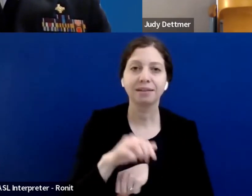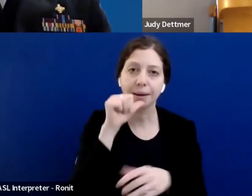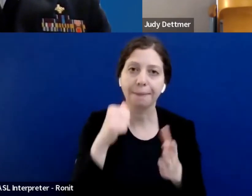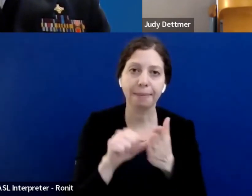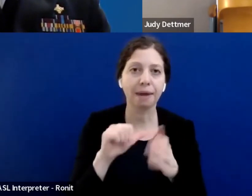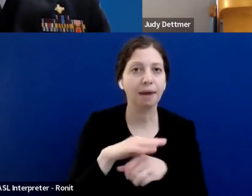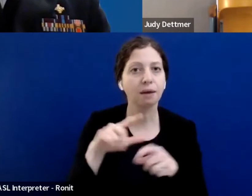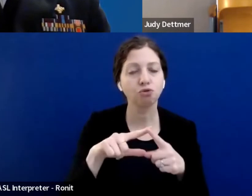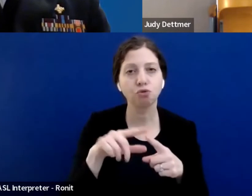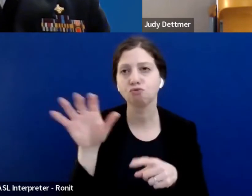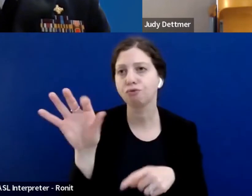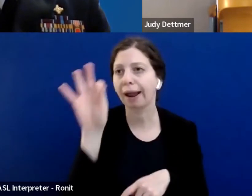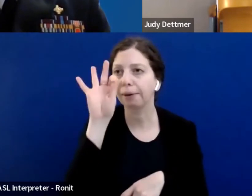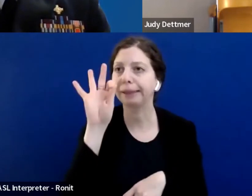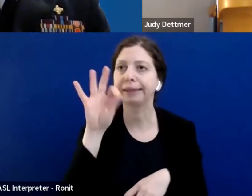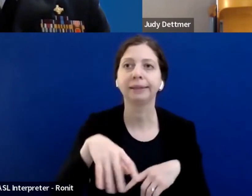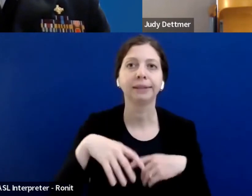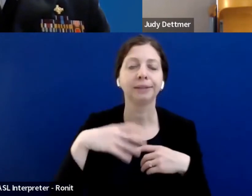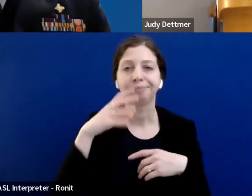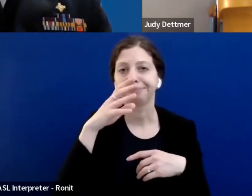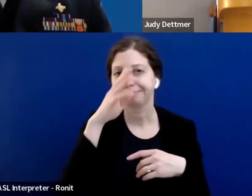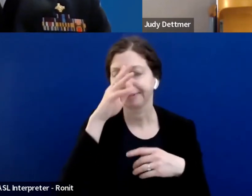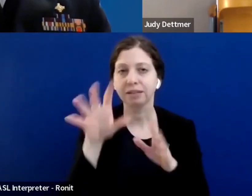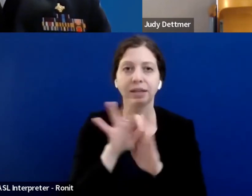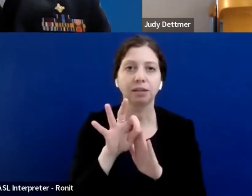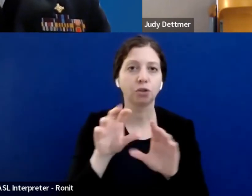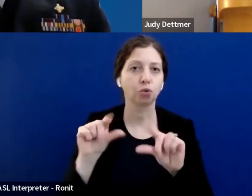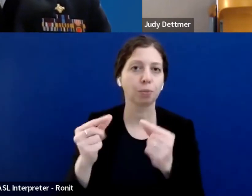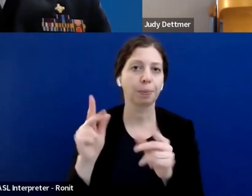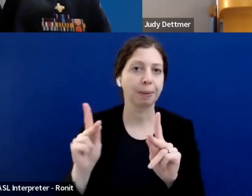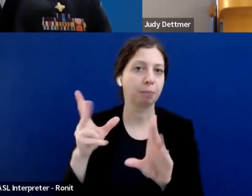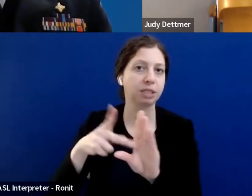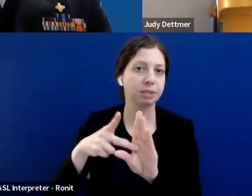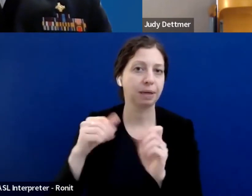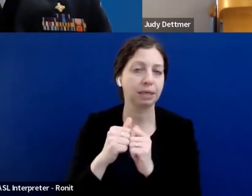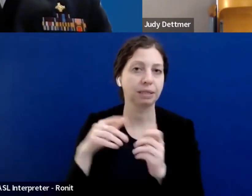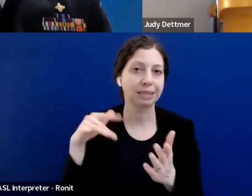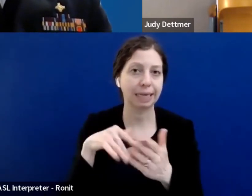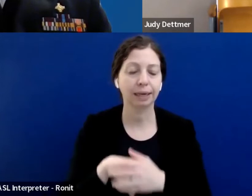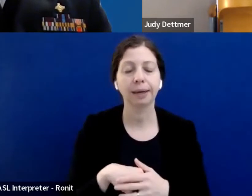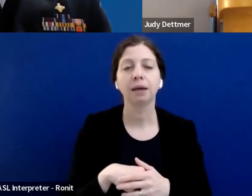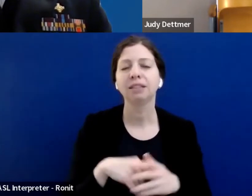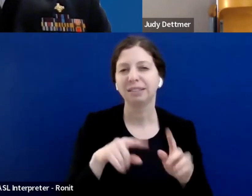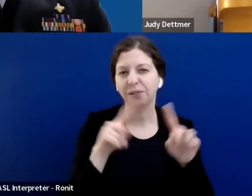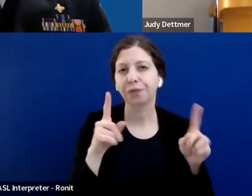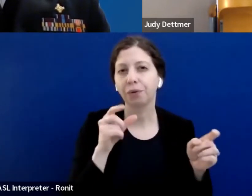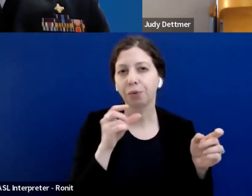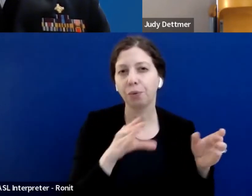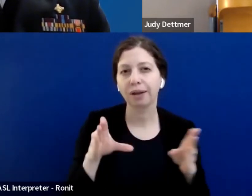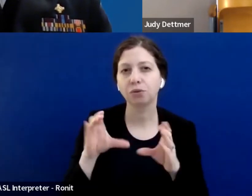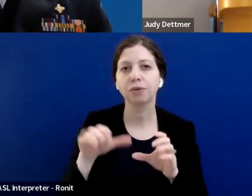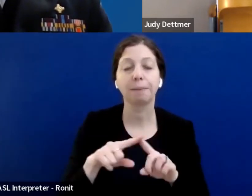a randomly selected group of people to participate in a study. So there are other ways of doing that. But really, we felt like to get